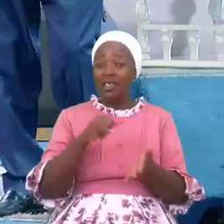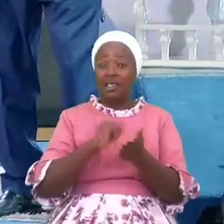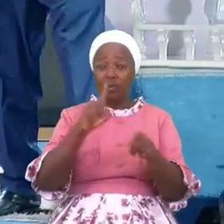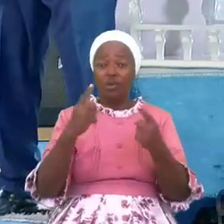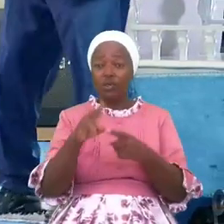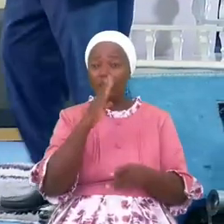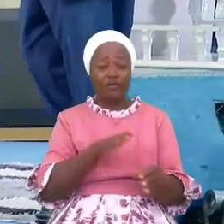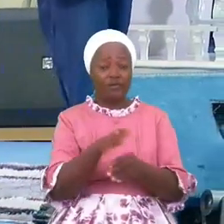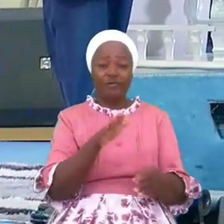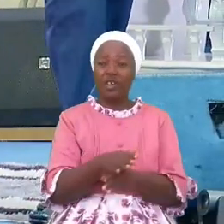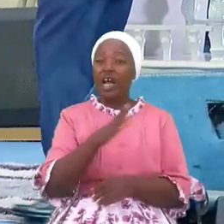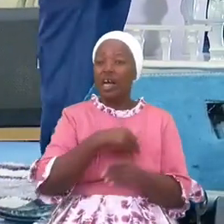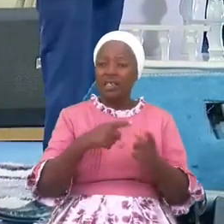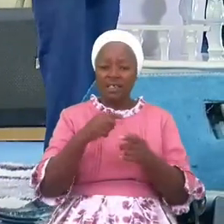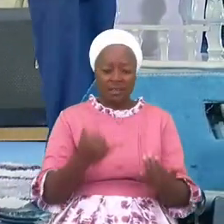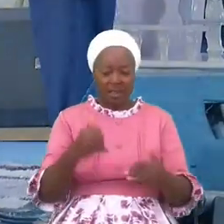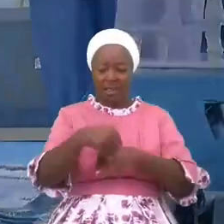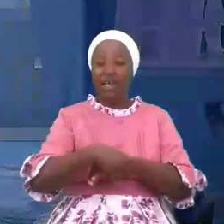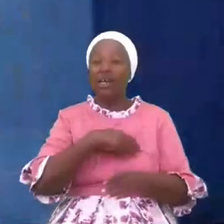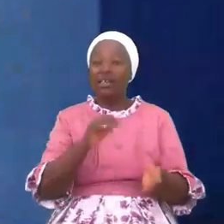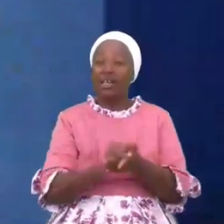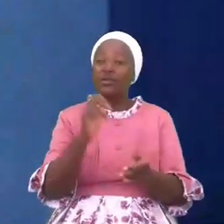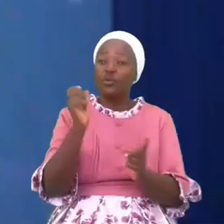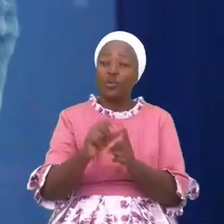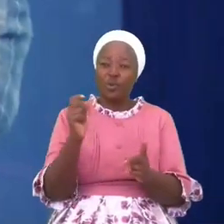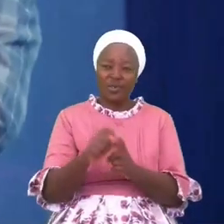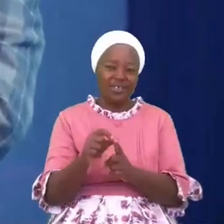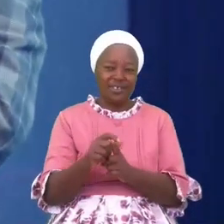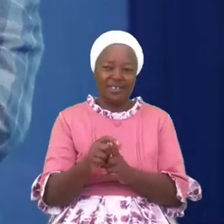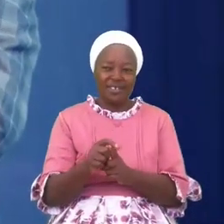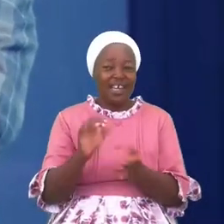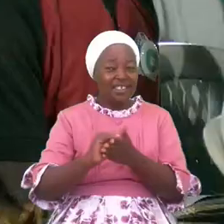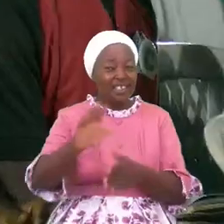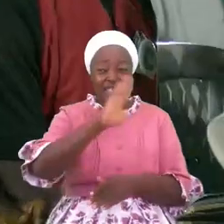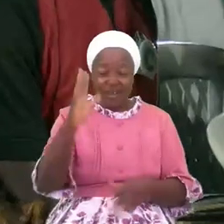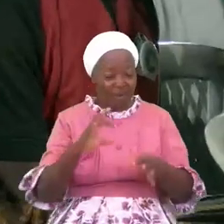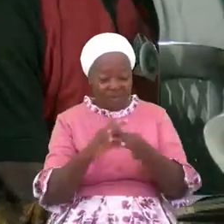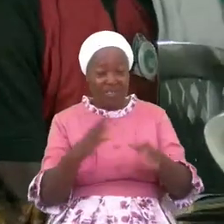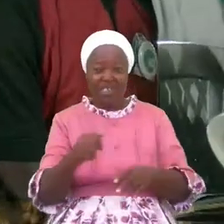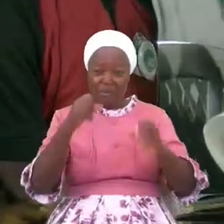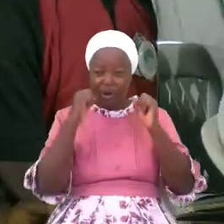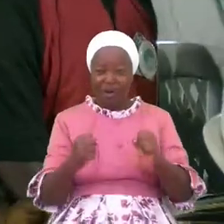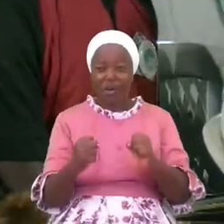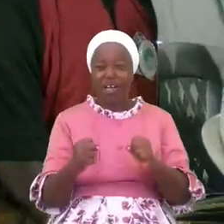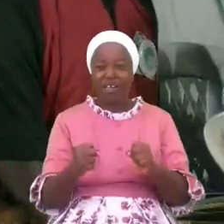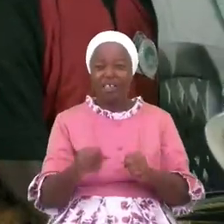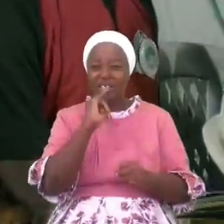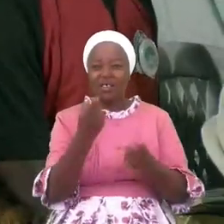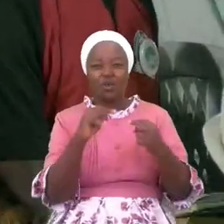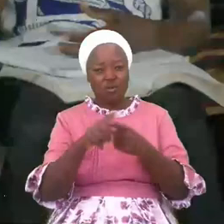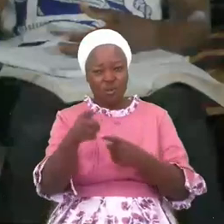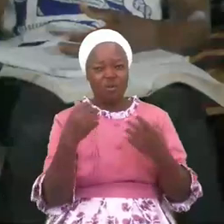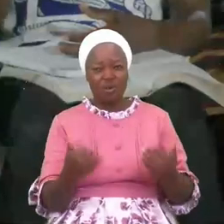word that never loses its power is coming to you. Wonders coming to